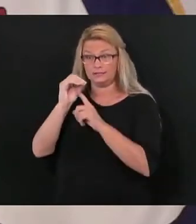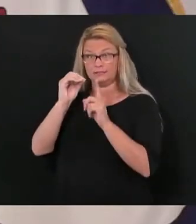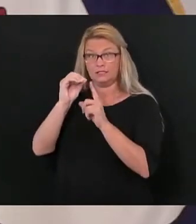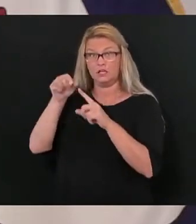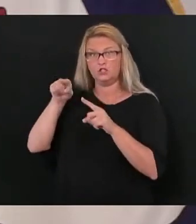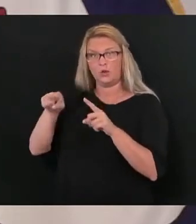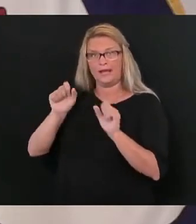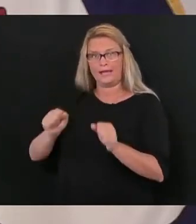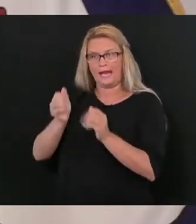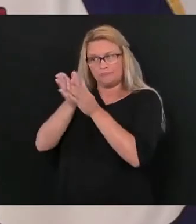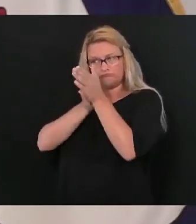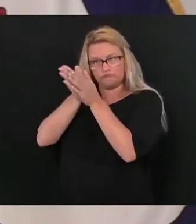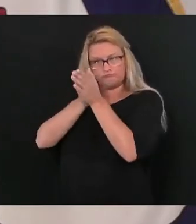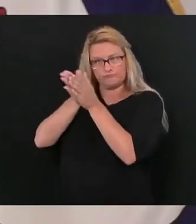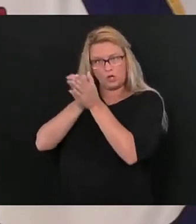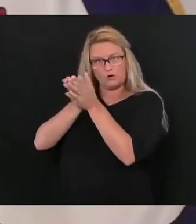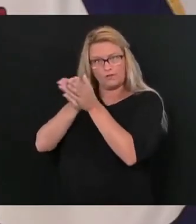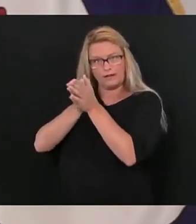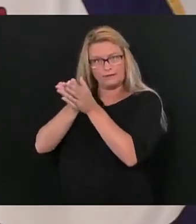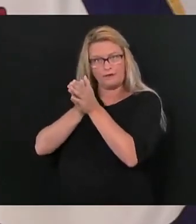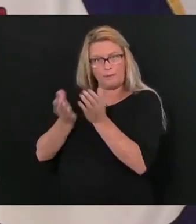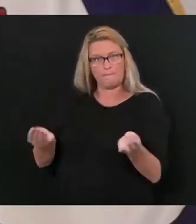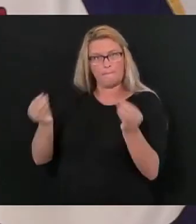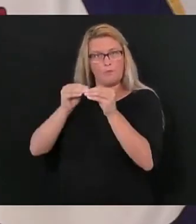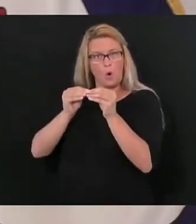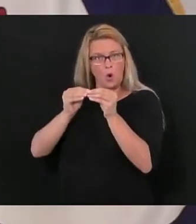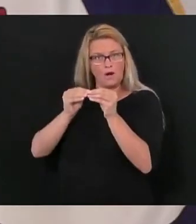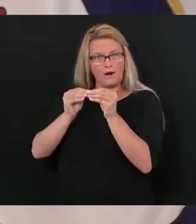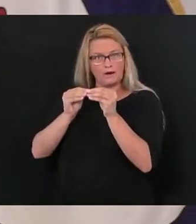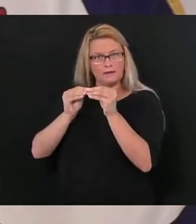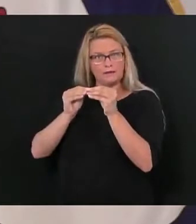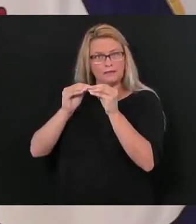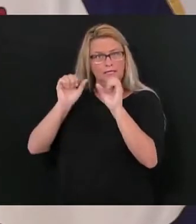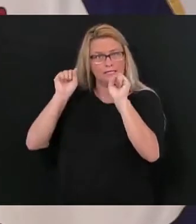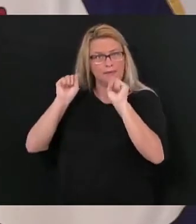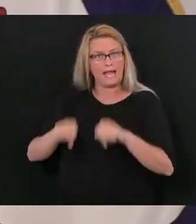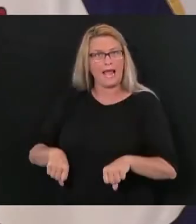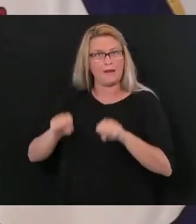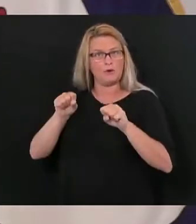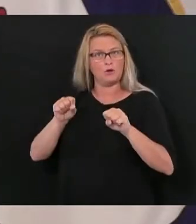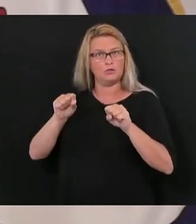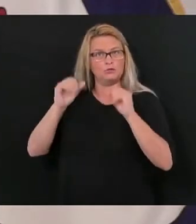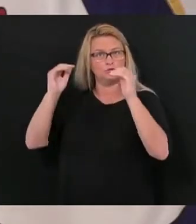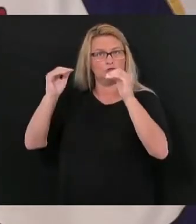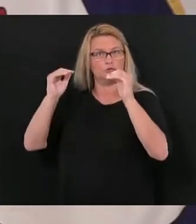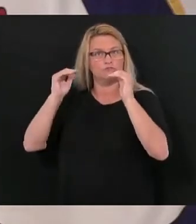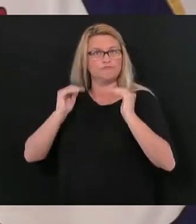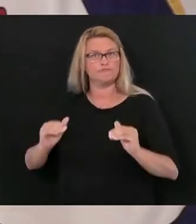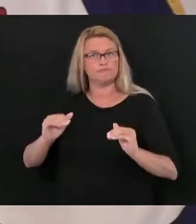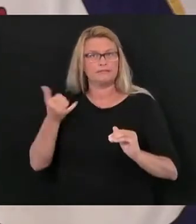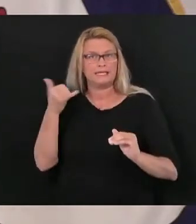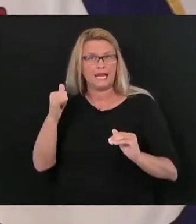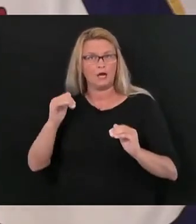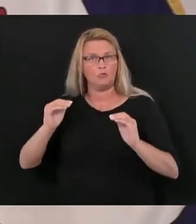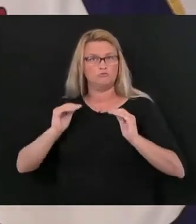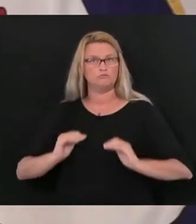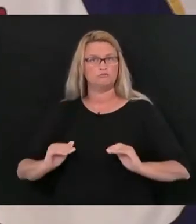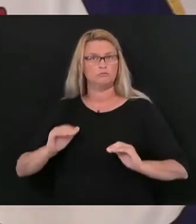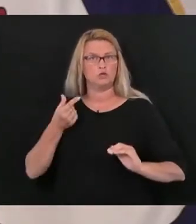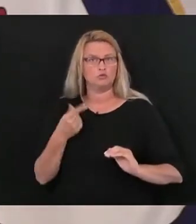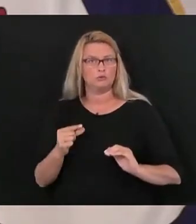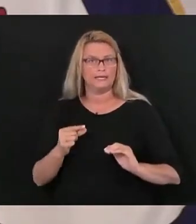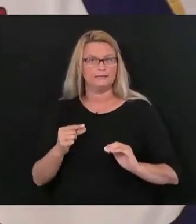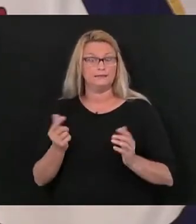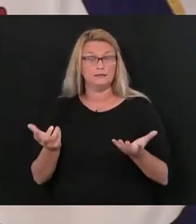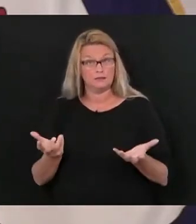them even more to be able to get in the yellow and green? And what can we do to